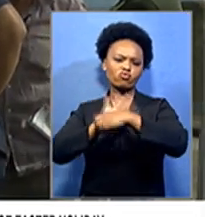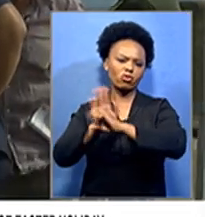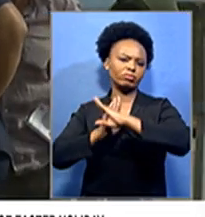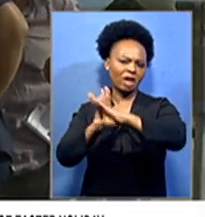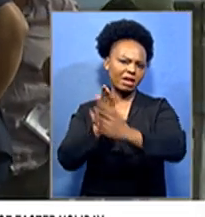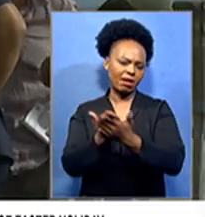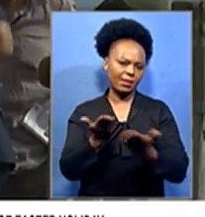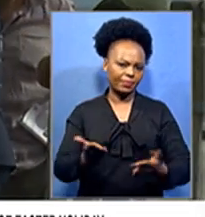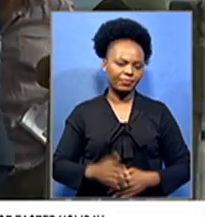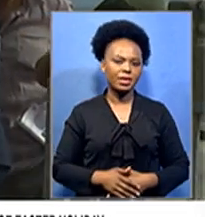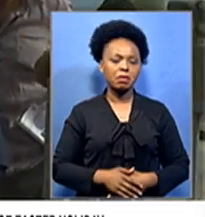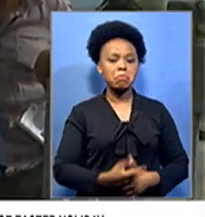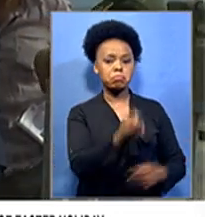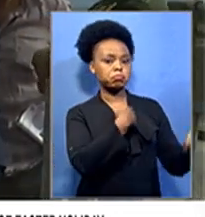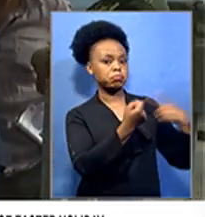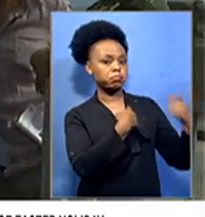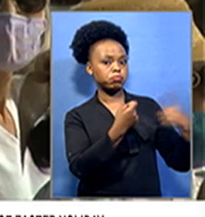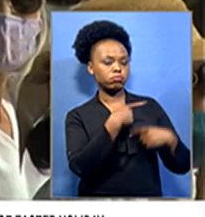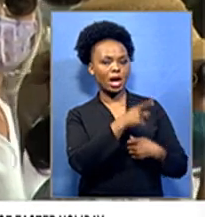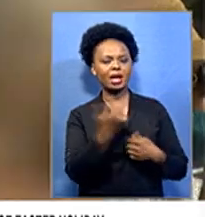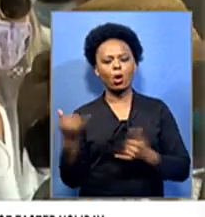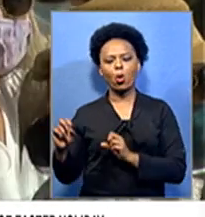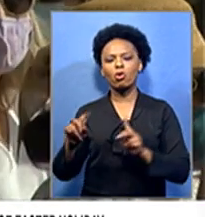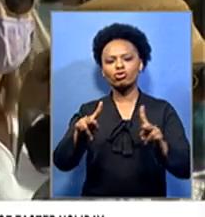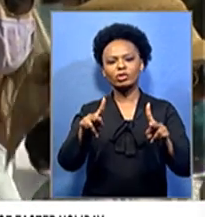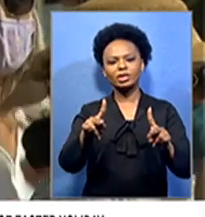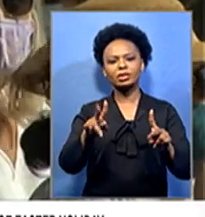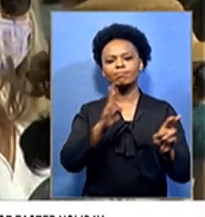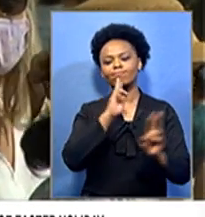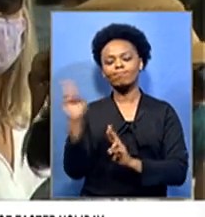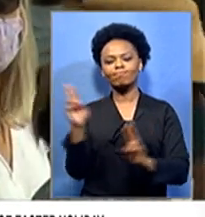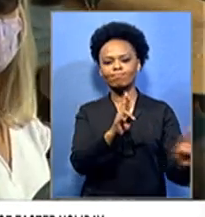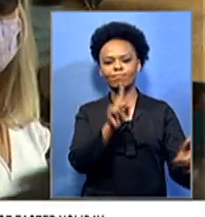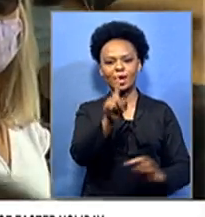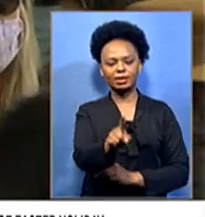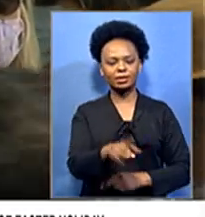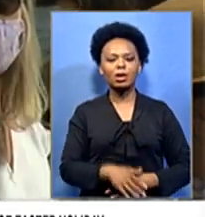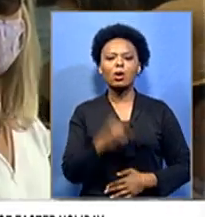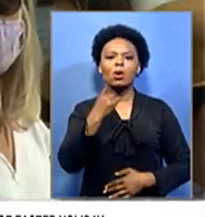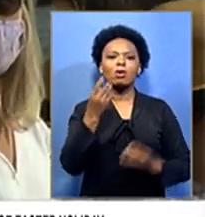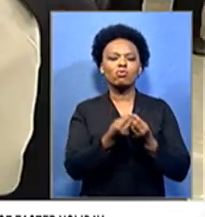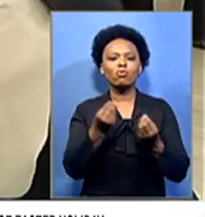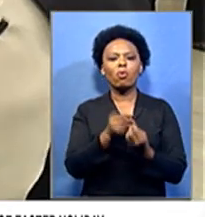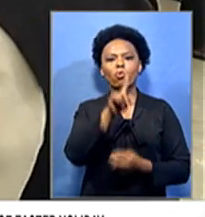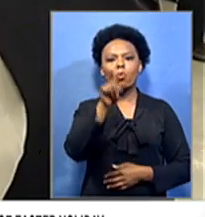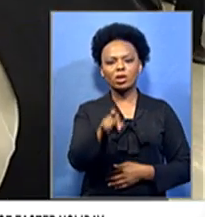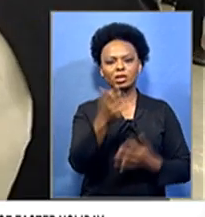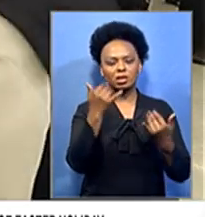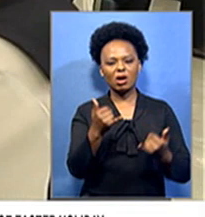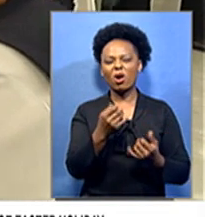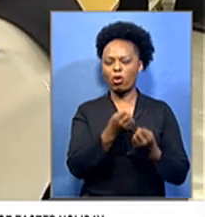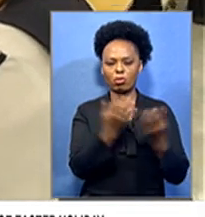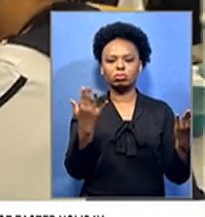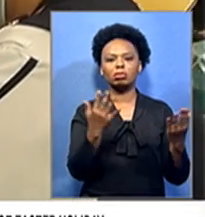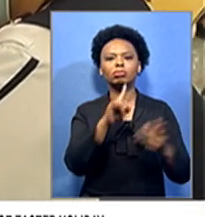writing in, and this is the perfect opportunity to get some answers. So one of the questions coming through, actually not one, quite a few of them, is